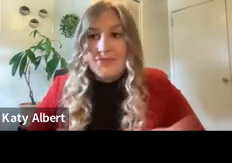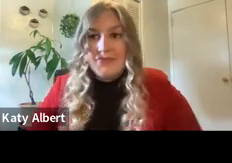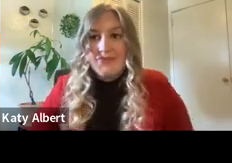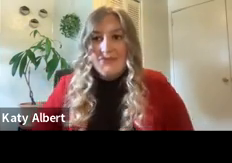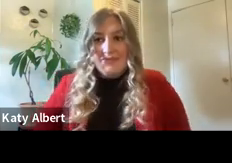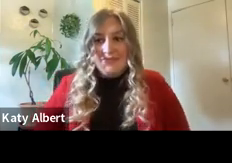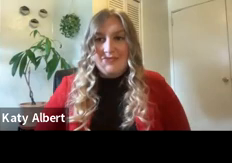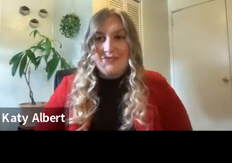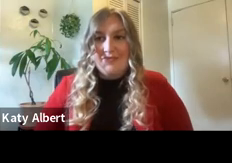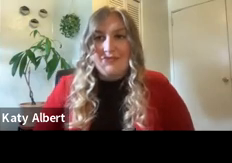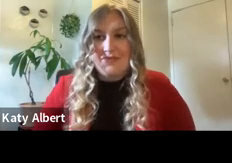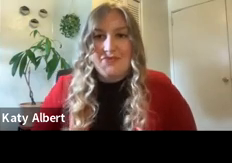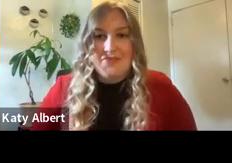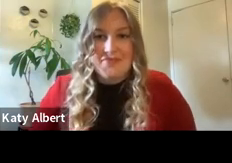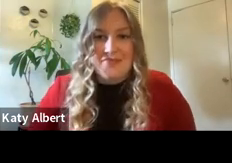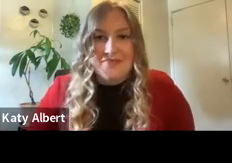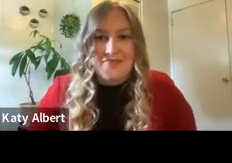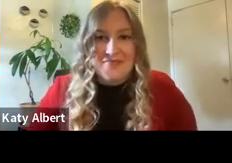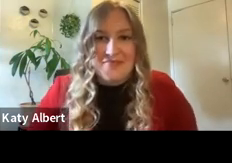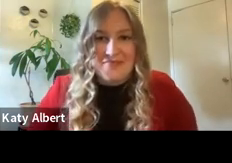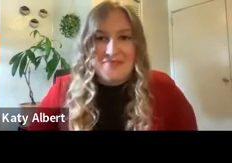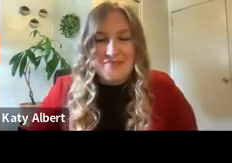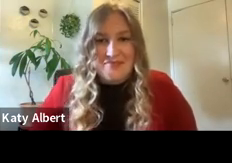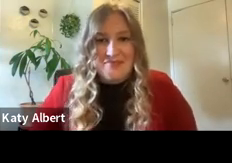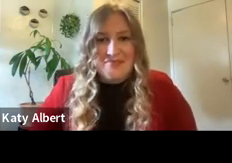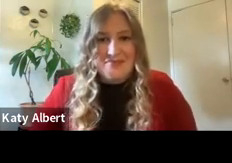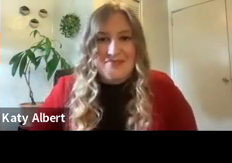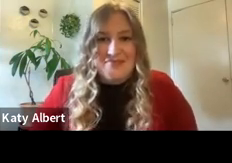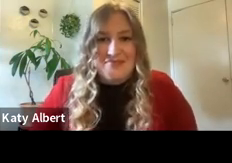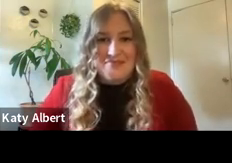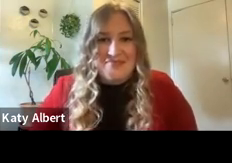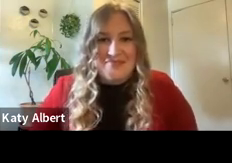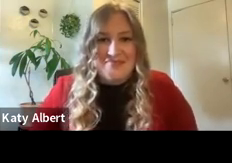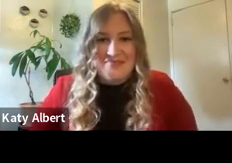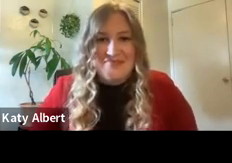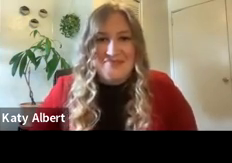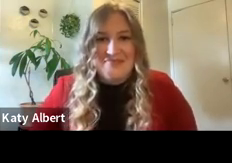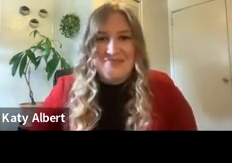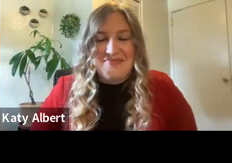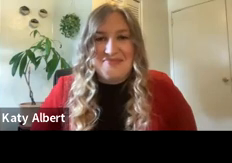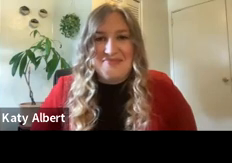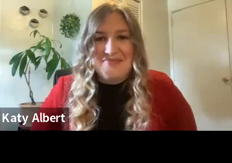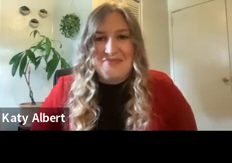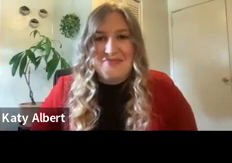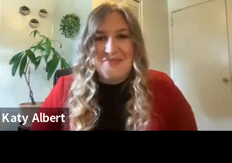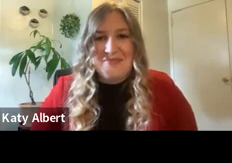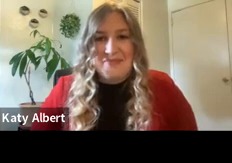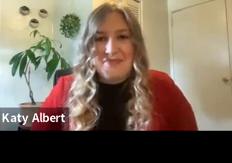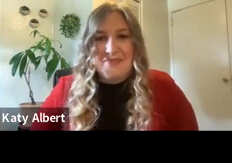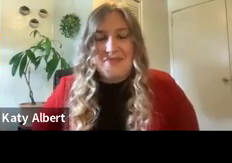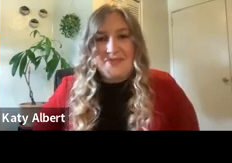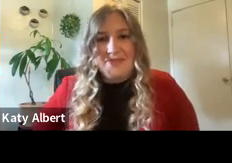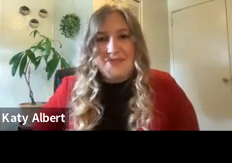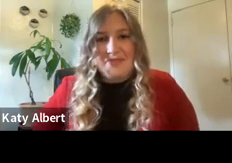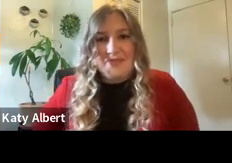thanks, Erin, for taking the time to chat with me. Yeah, of course. I'm glad we can make it work. Yeah. So as you all know by